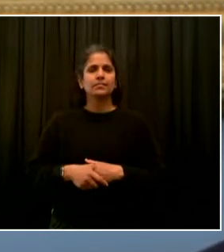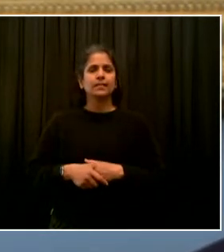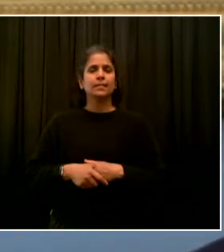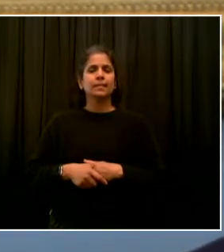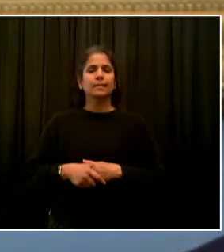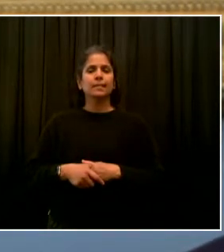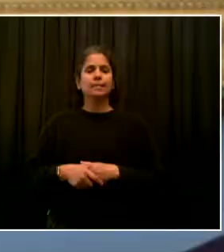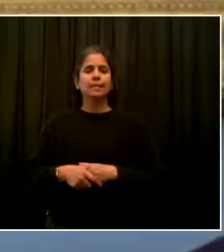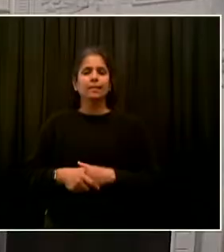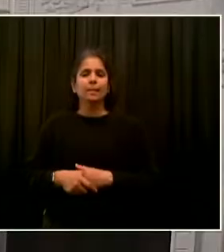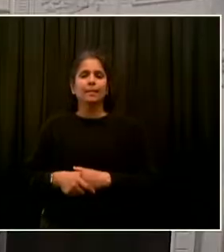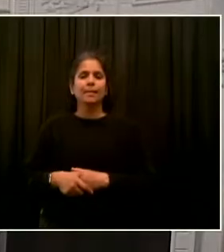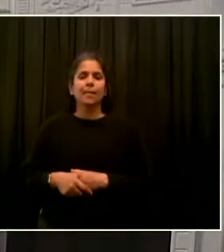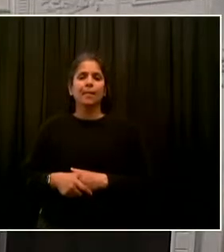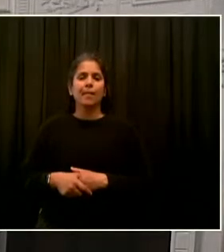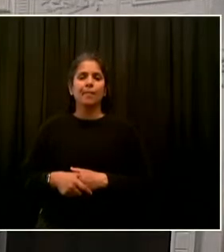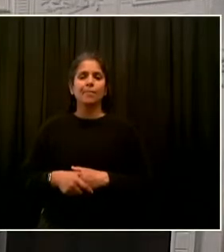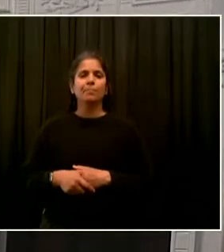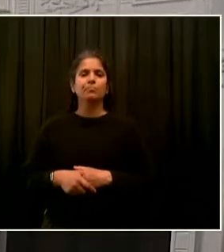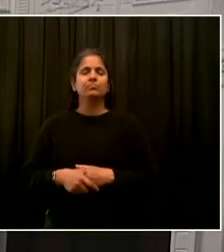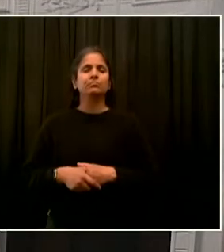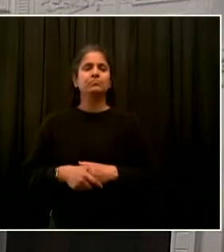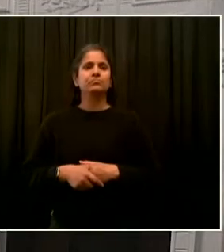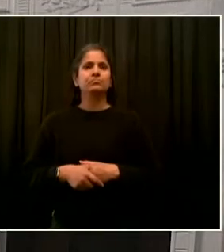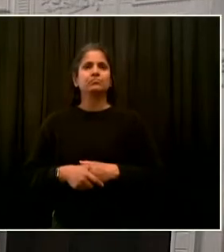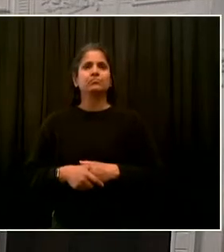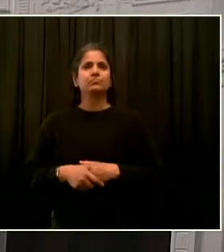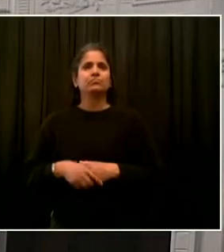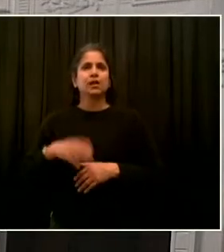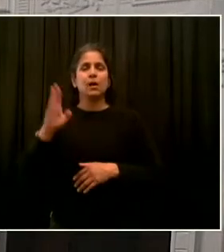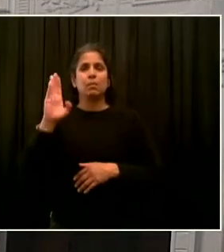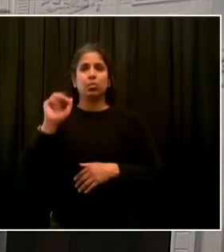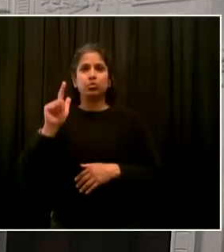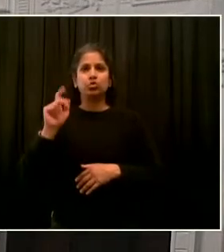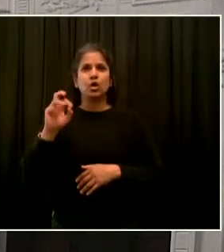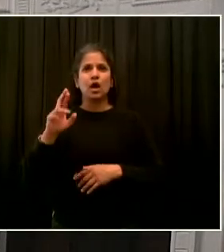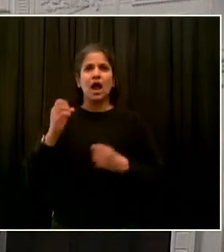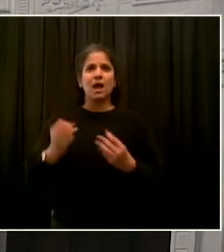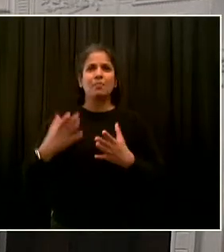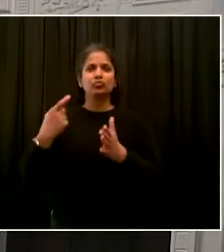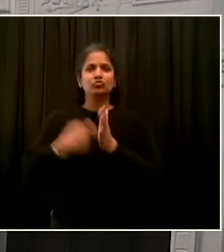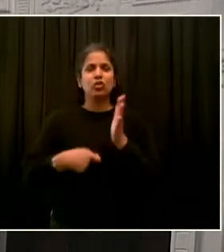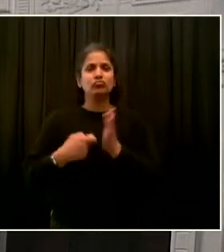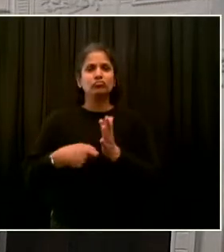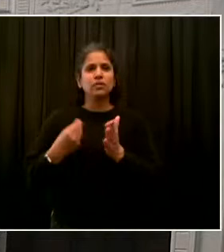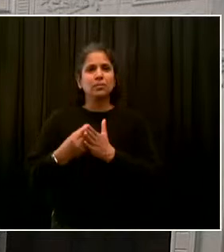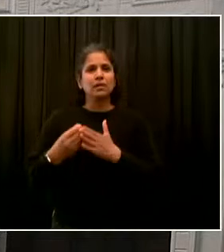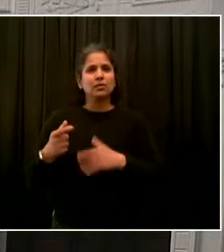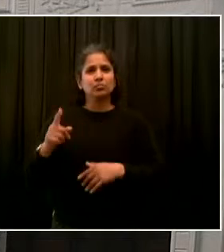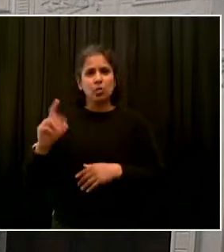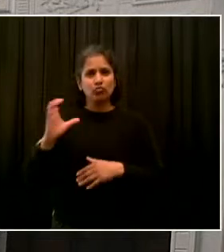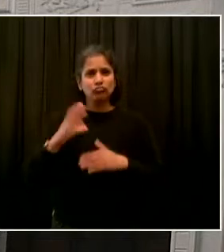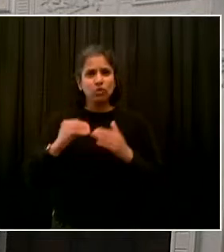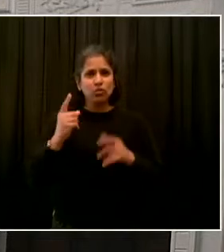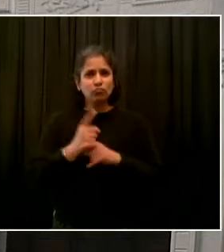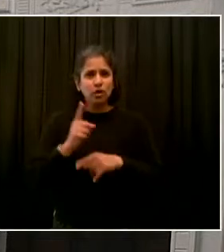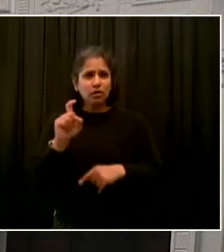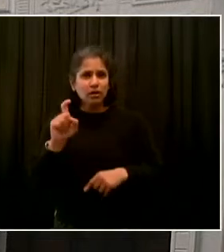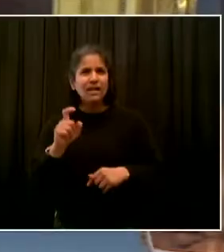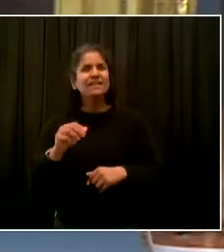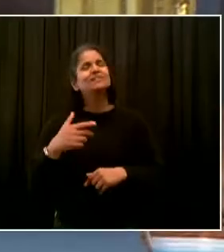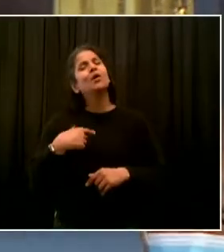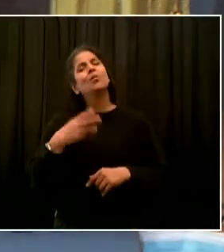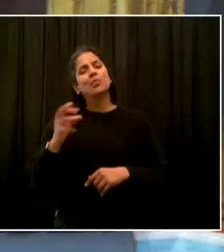that be something that gets brought back, the $100 or whatever it is? Sure. I mean, I think we've seen incentives have